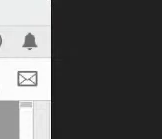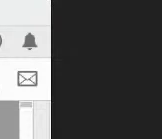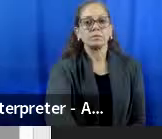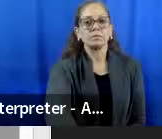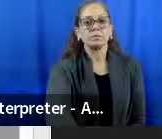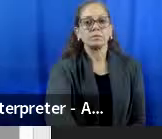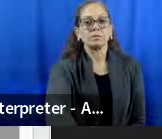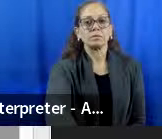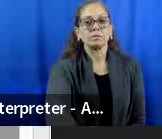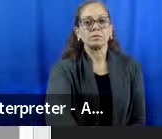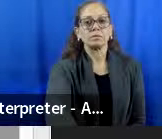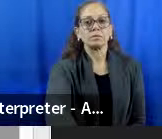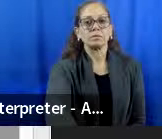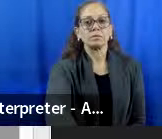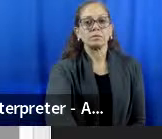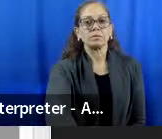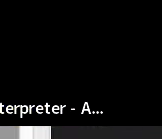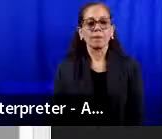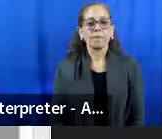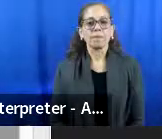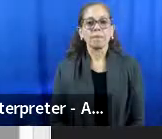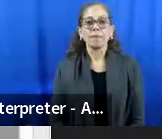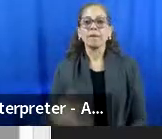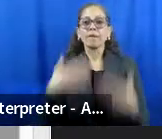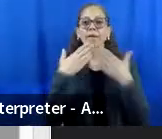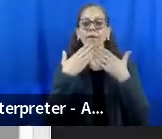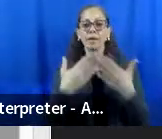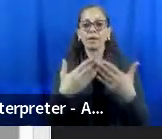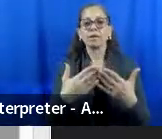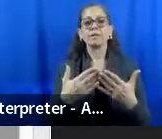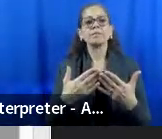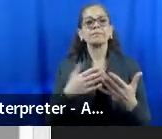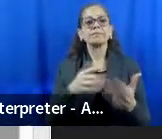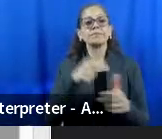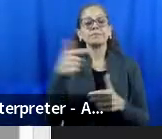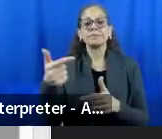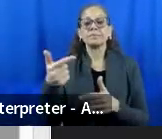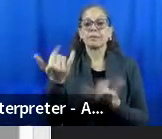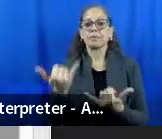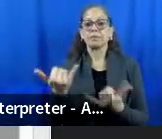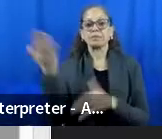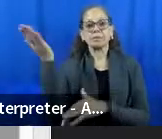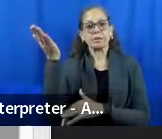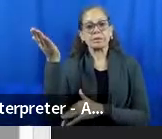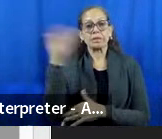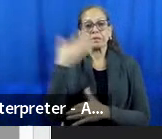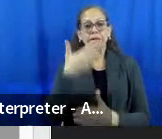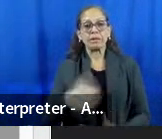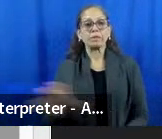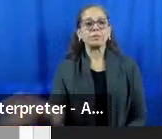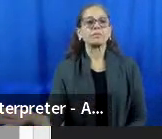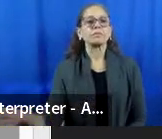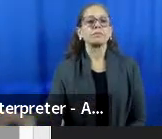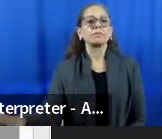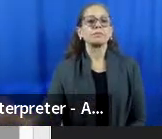Thank you. So I'll now turn it over to Sarit Plakin to start the presentation. Thank you.